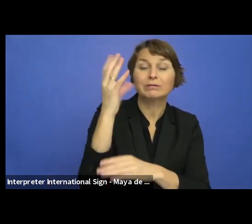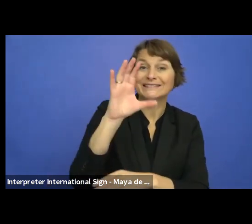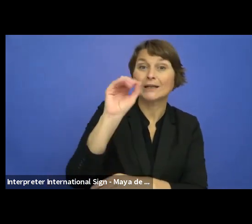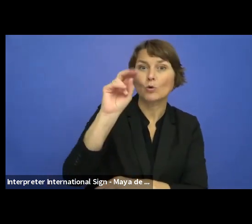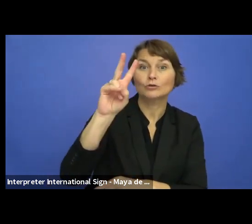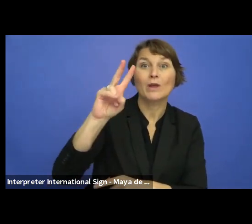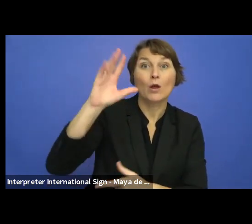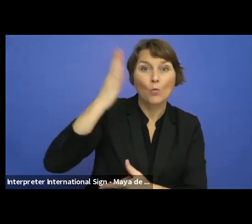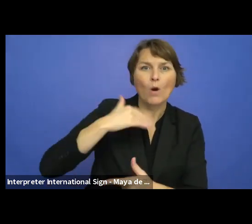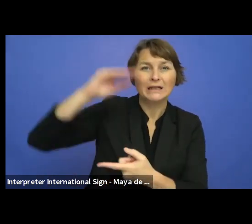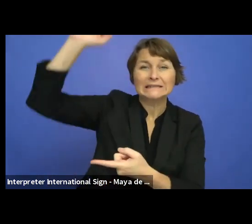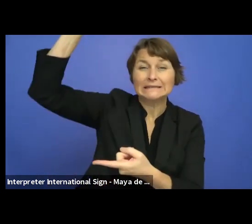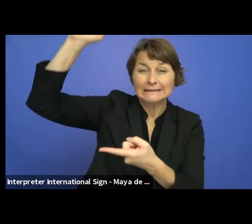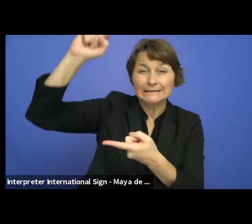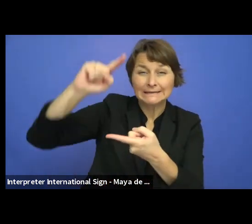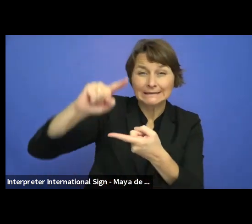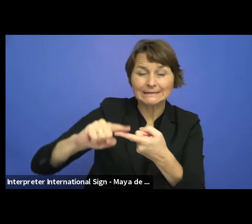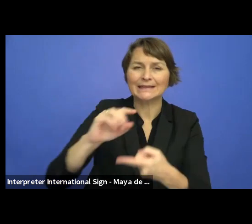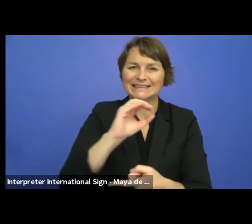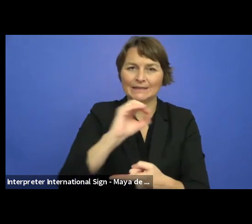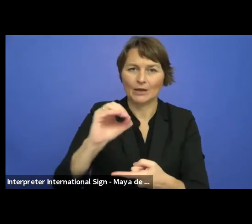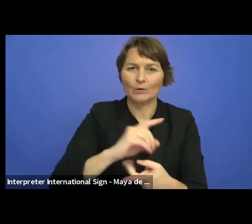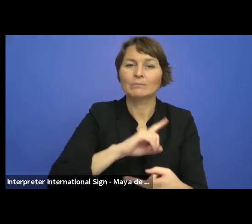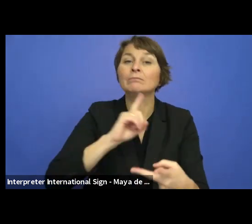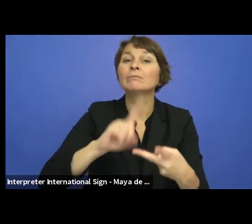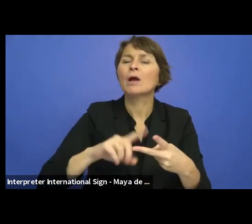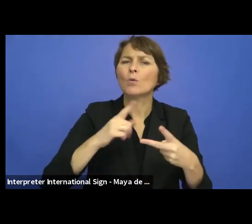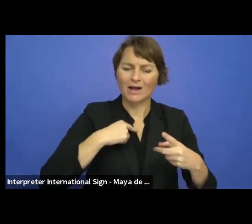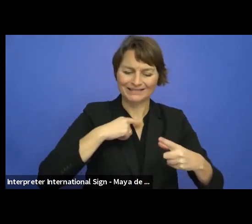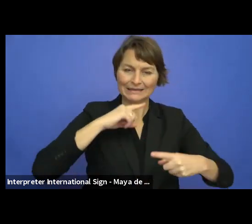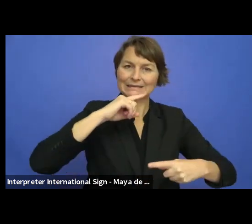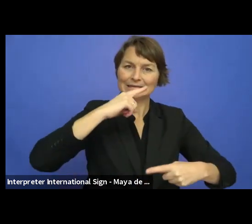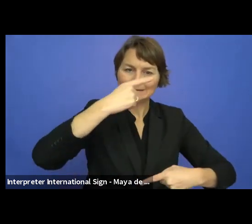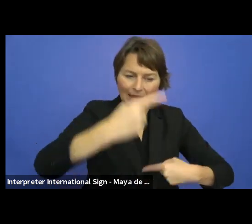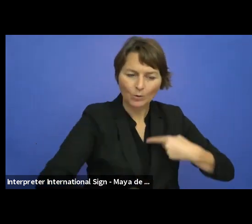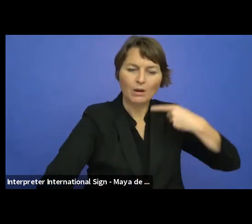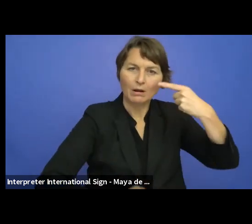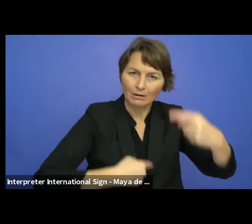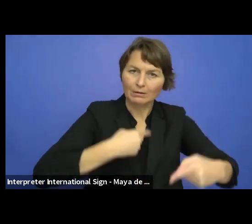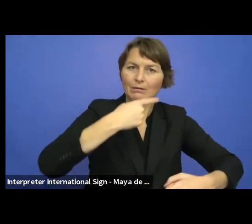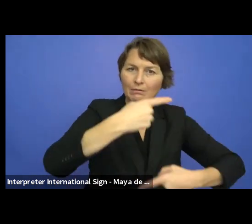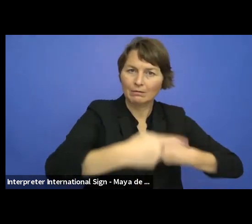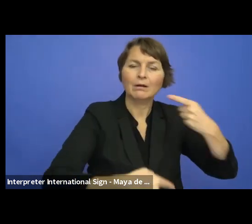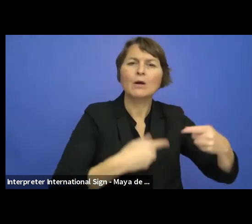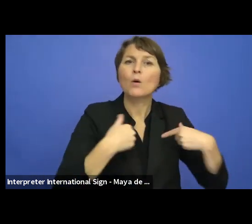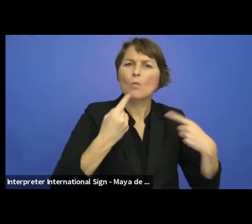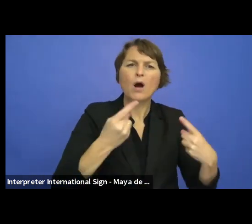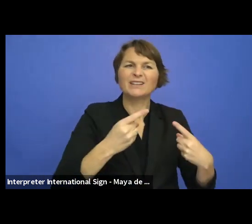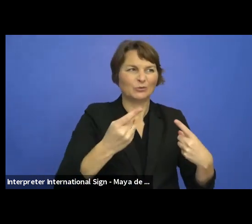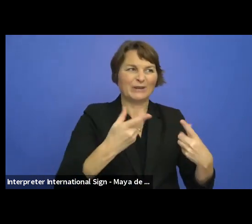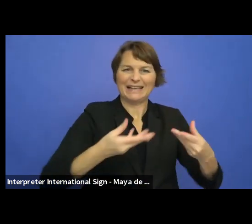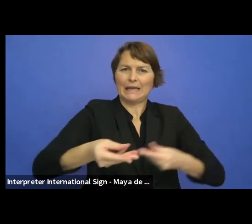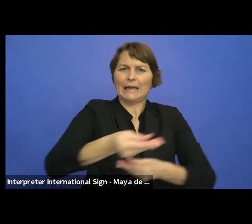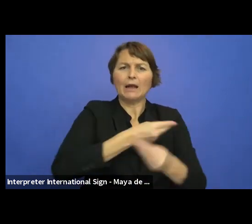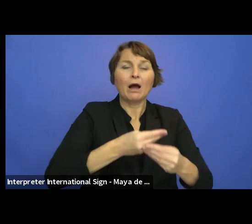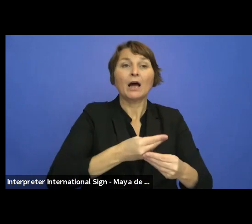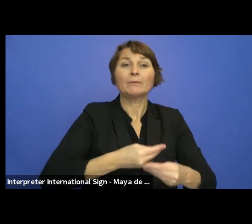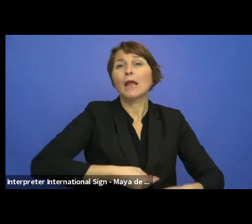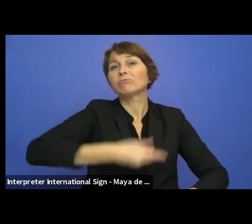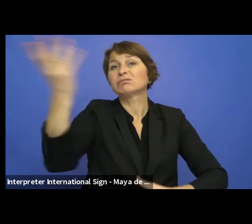zero. Circularity, a waste free economy that moves away from excessive consumption of finance resources.